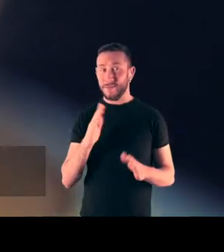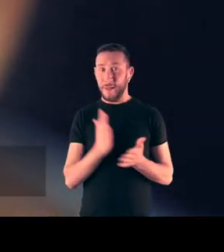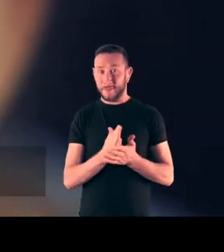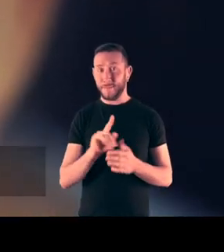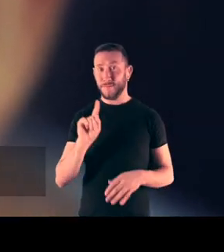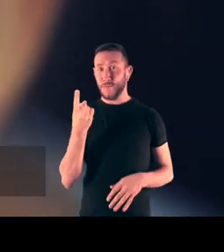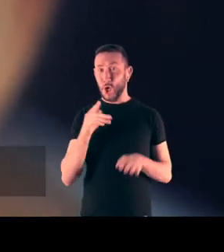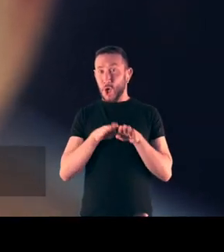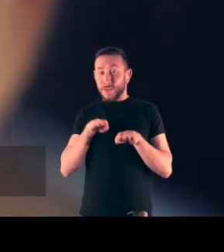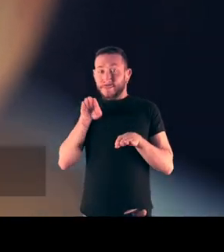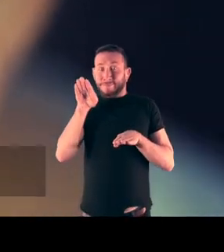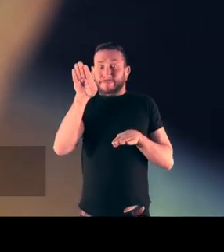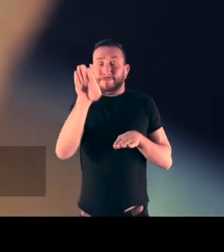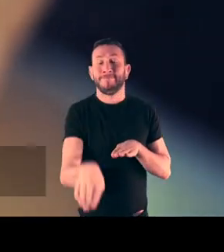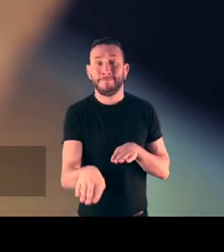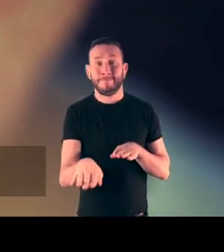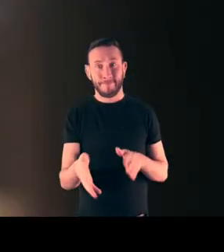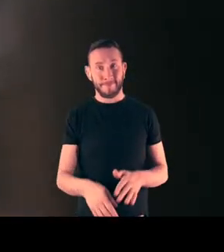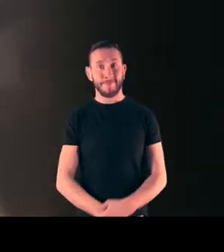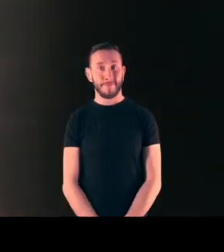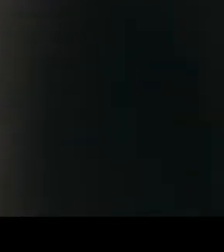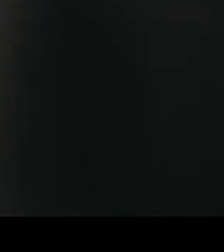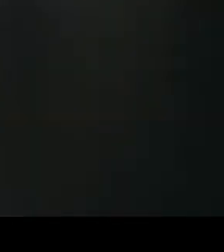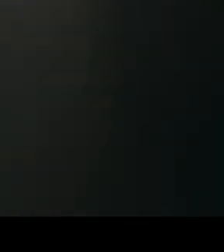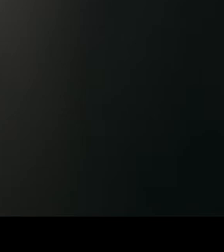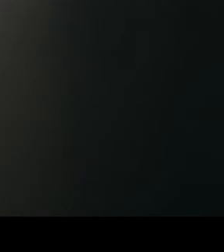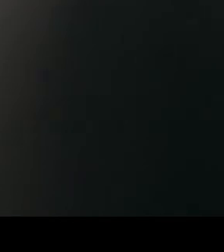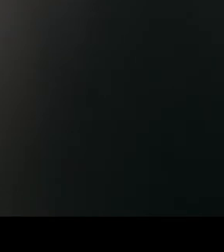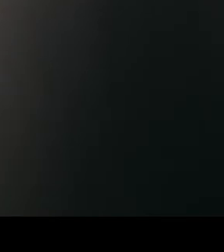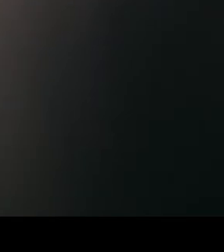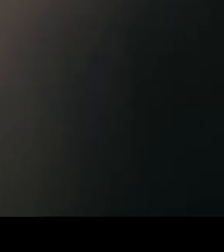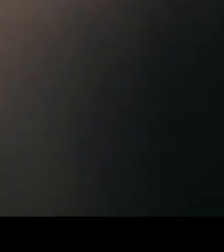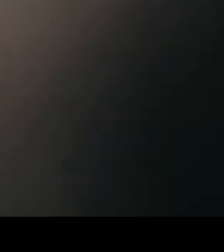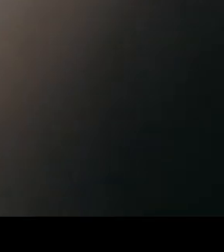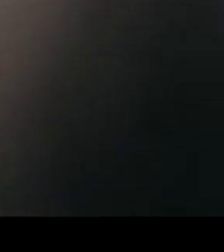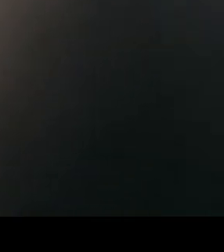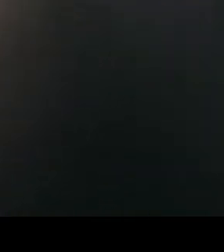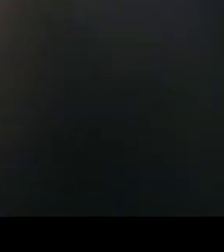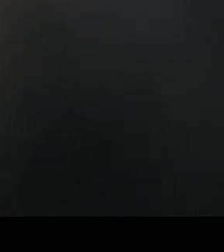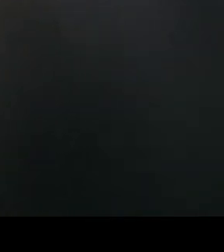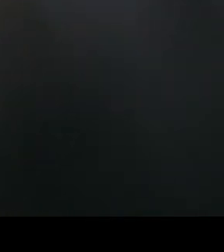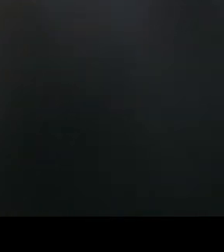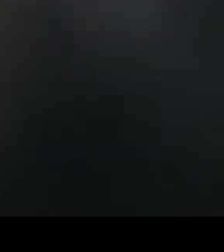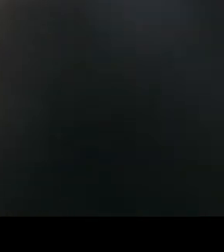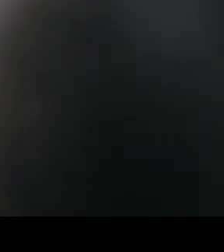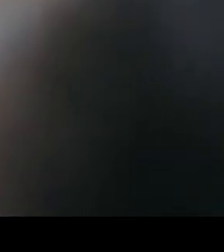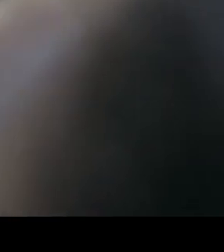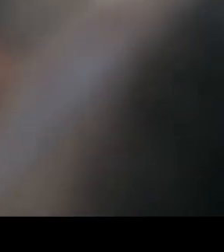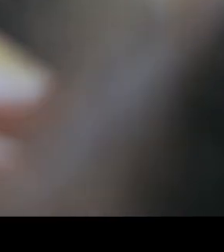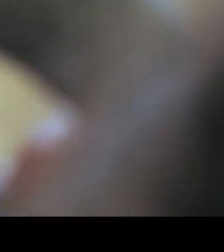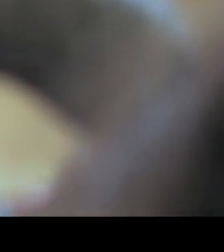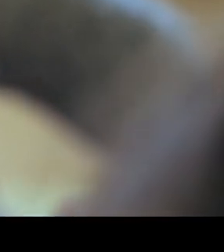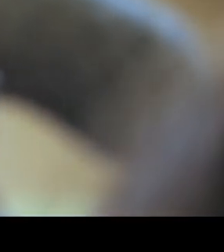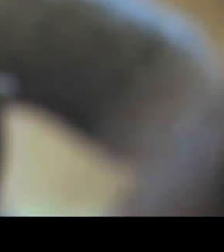was my year seven. A young person takes out a teddy bear. It has a white nose and